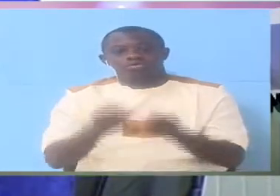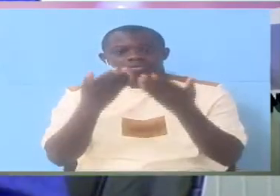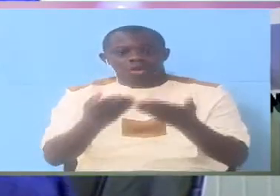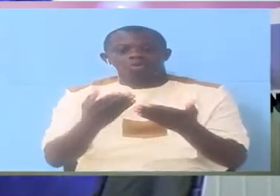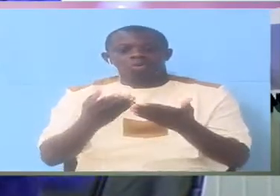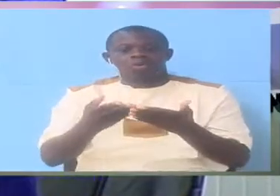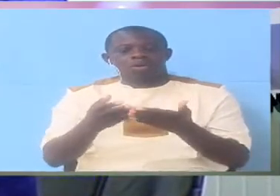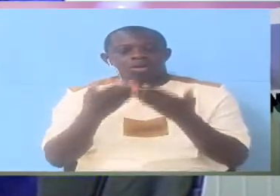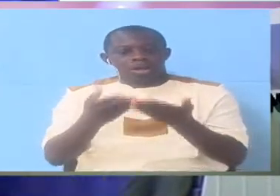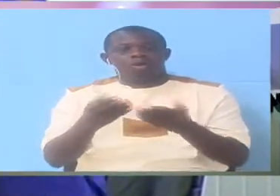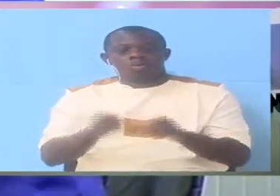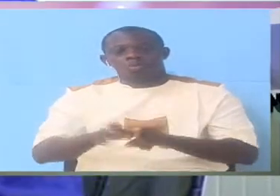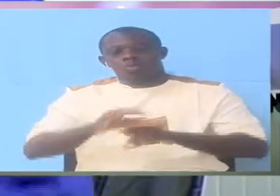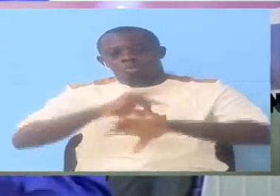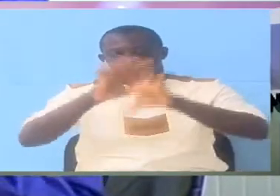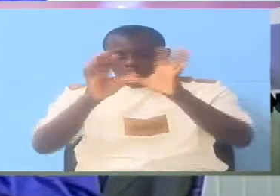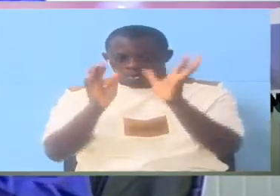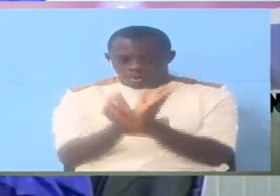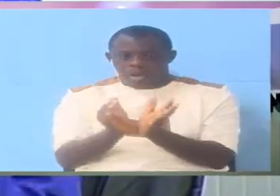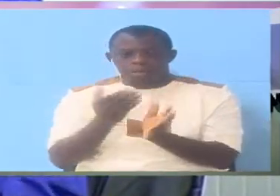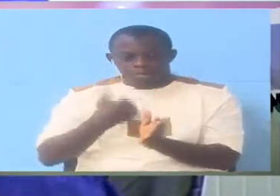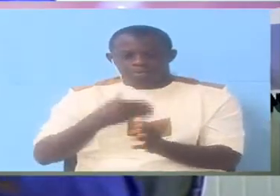so we, all